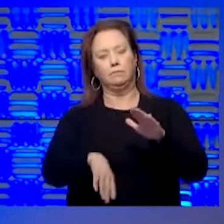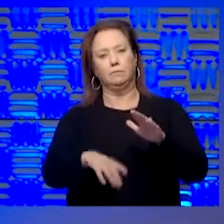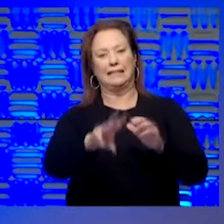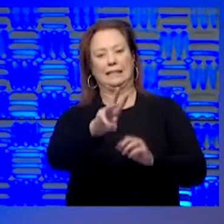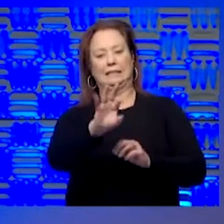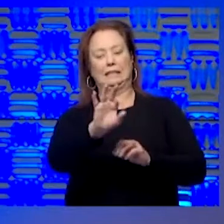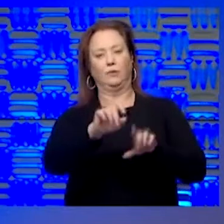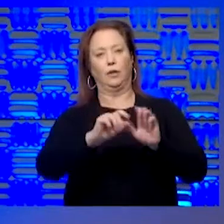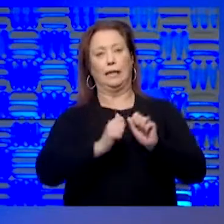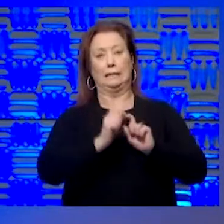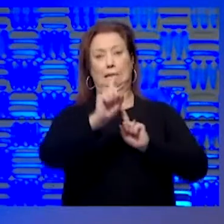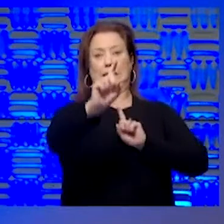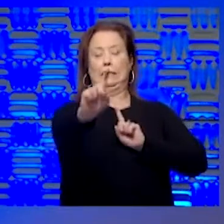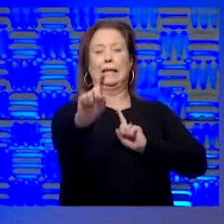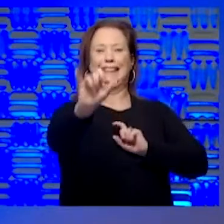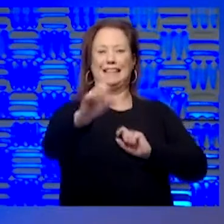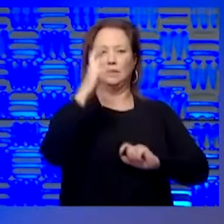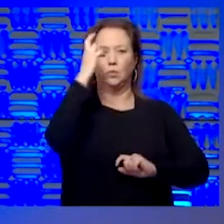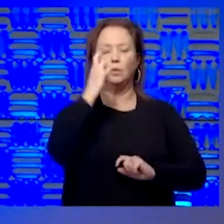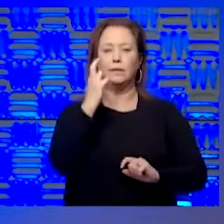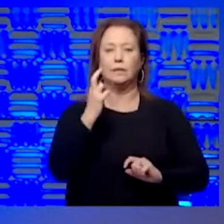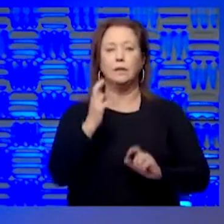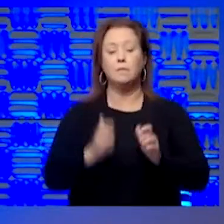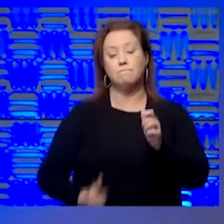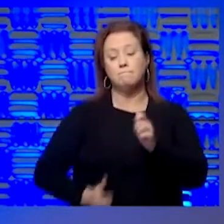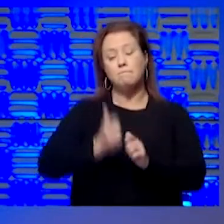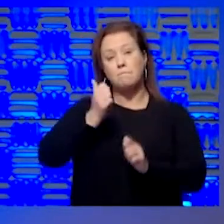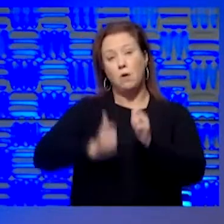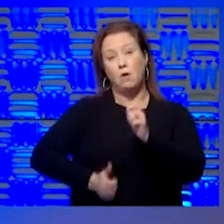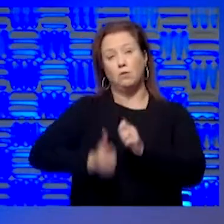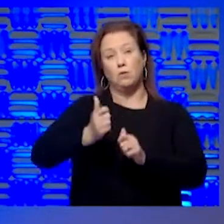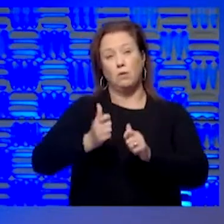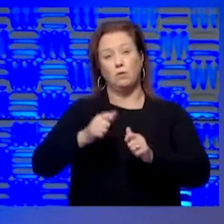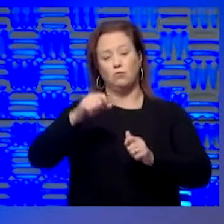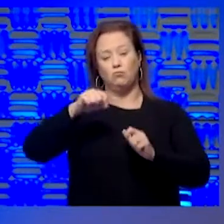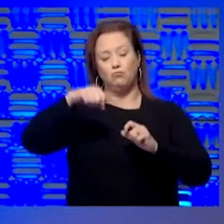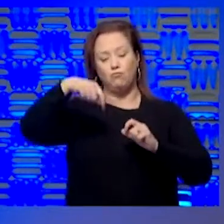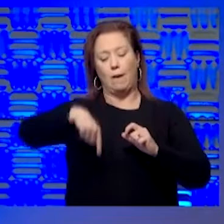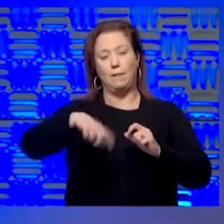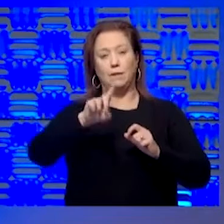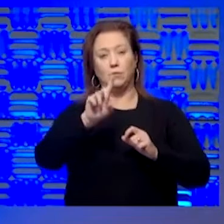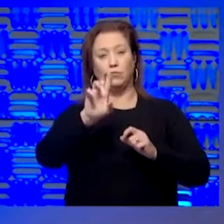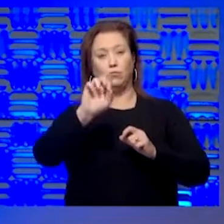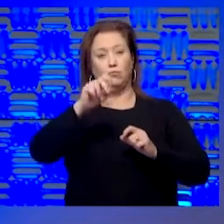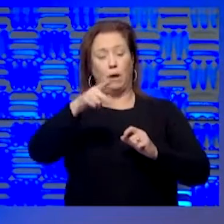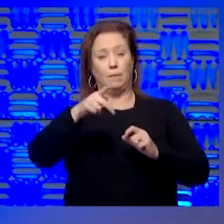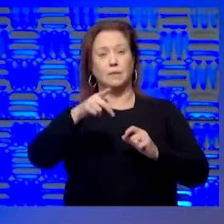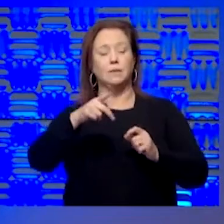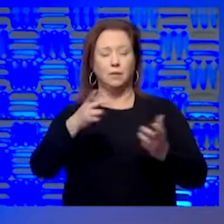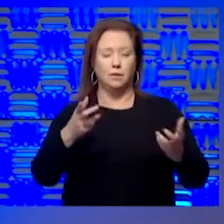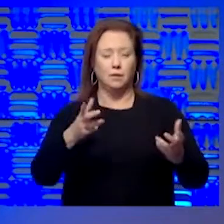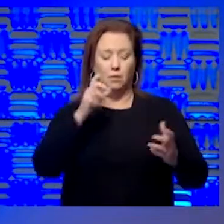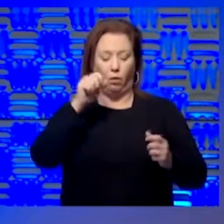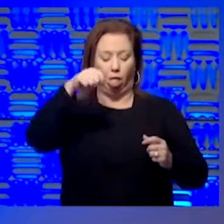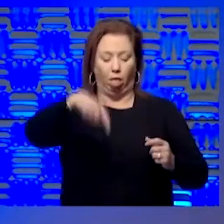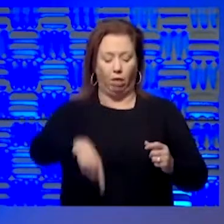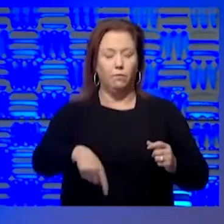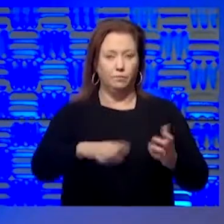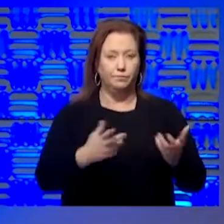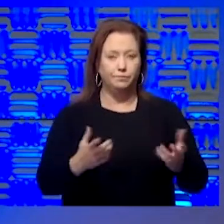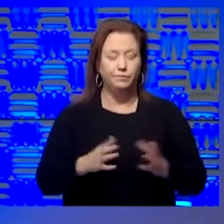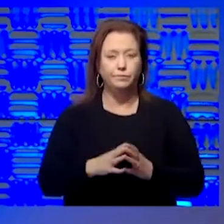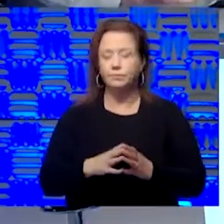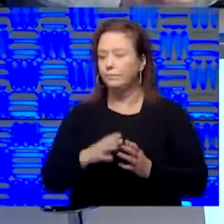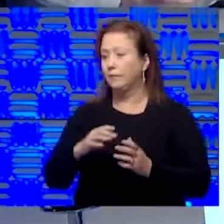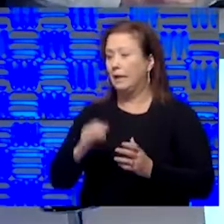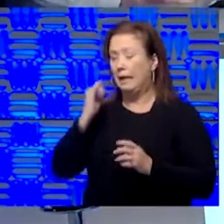6 foot distance is exactly why. The majority of those large droplets with the virus in it are probably going to drop to the floor in that nature.